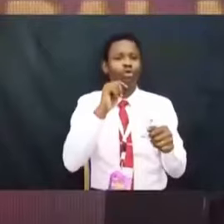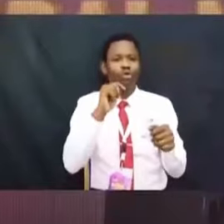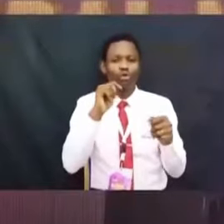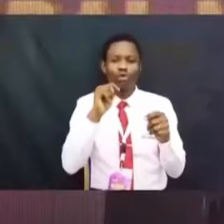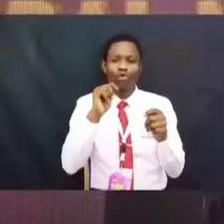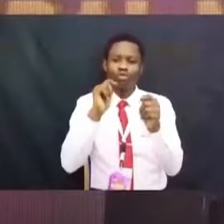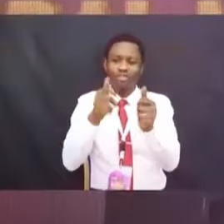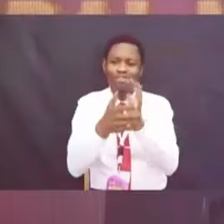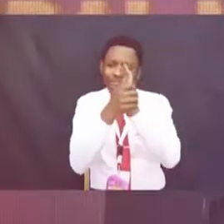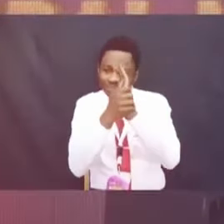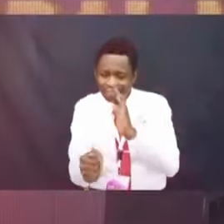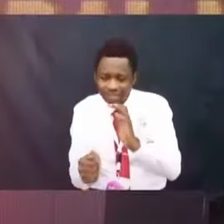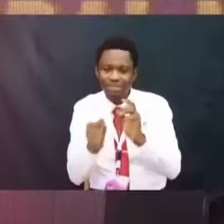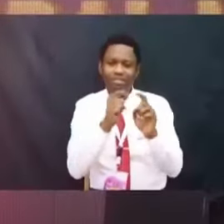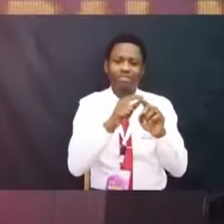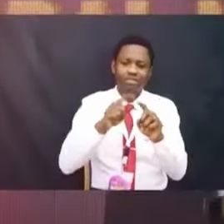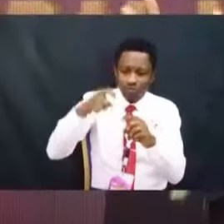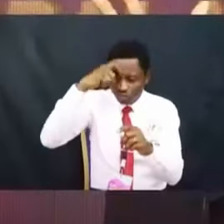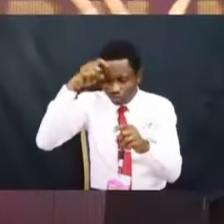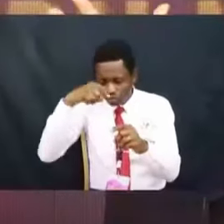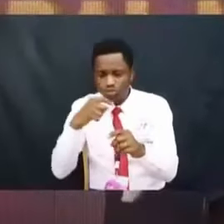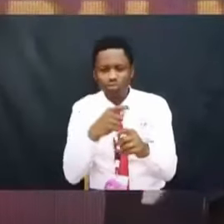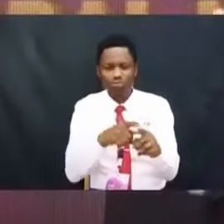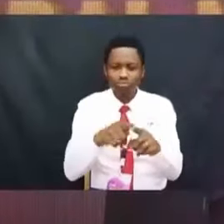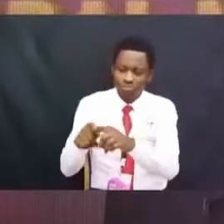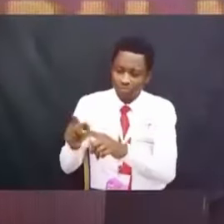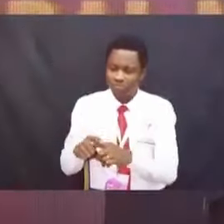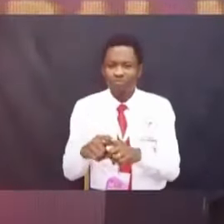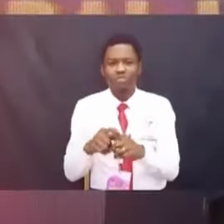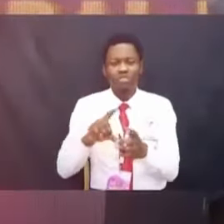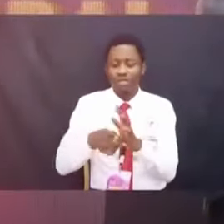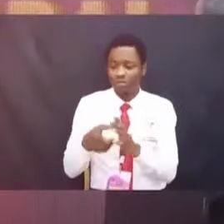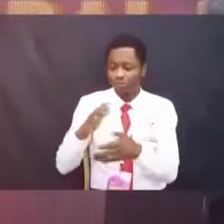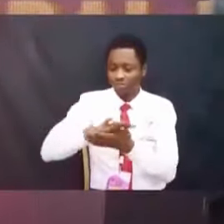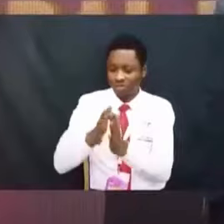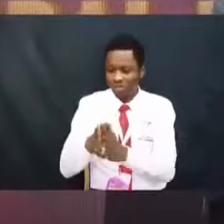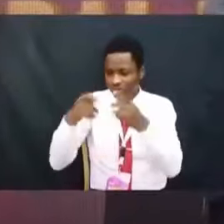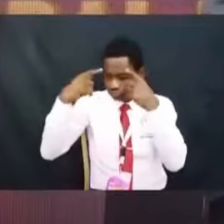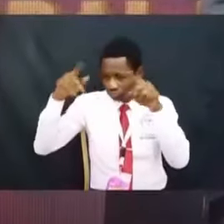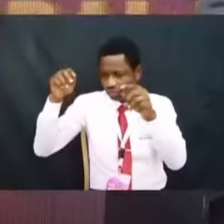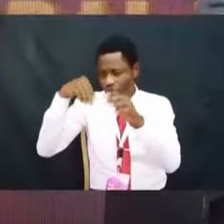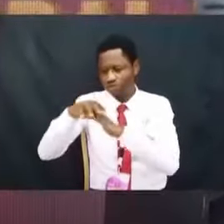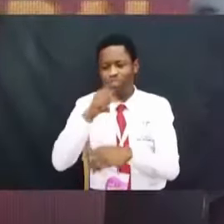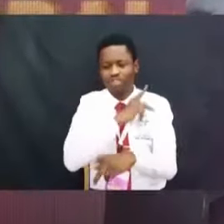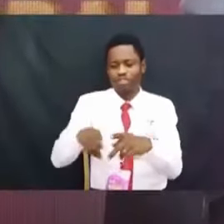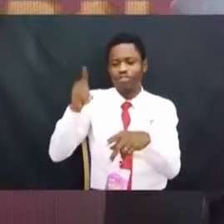is from their treasury that we advance the kingdom of God.